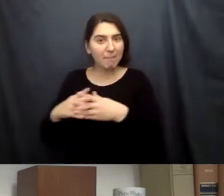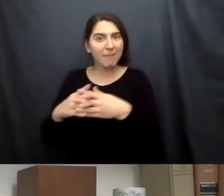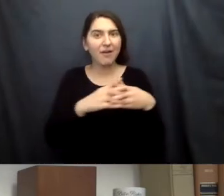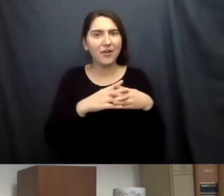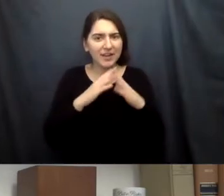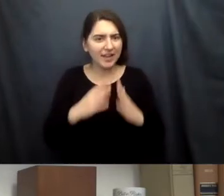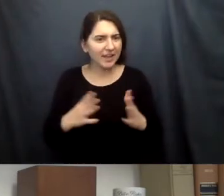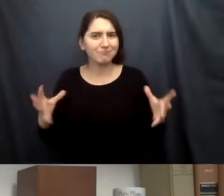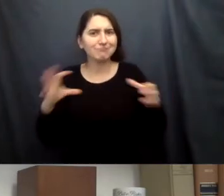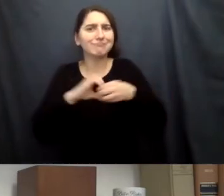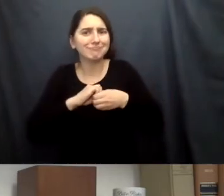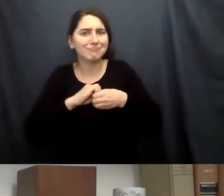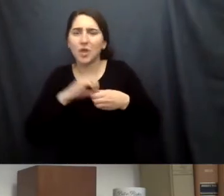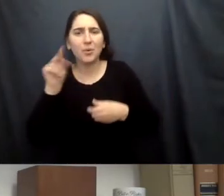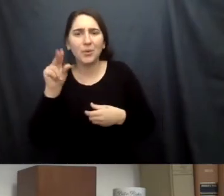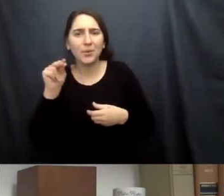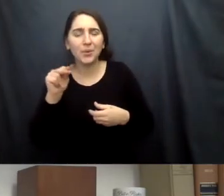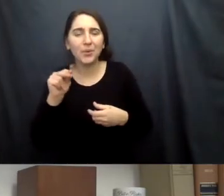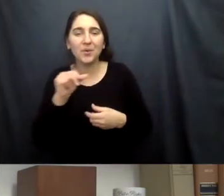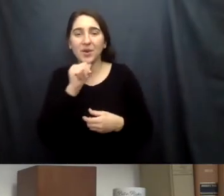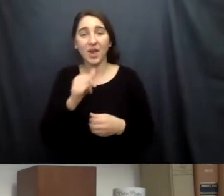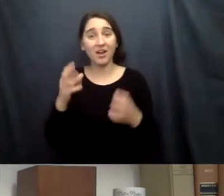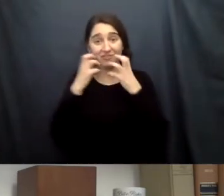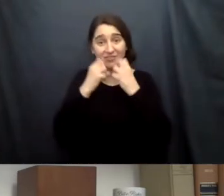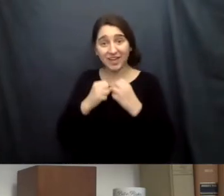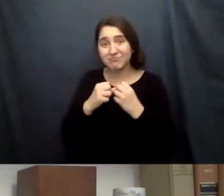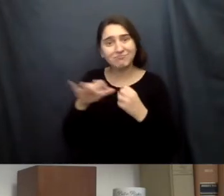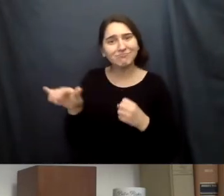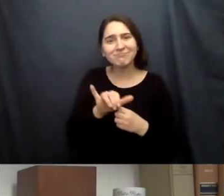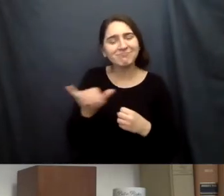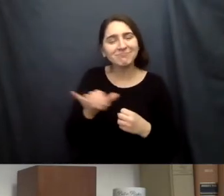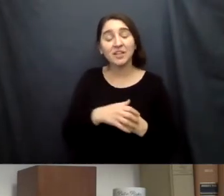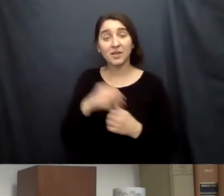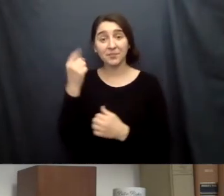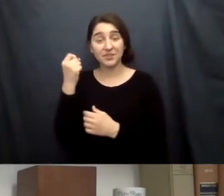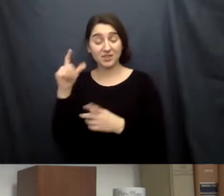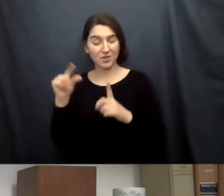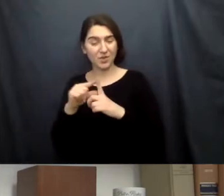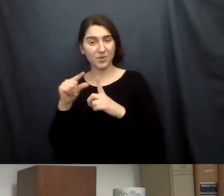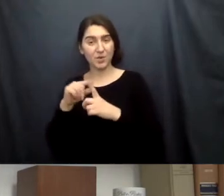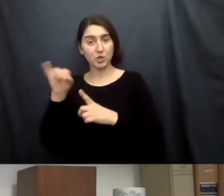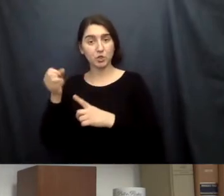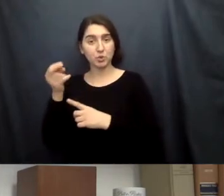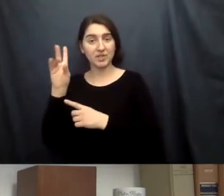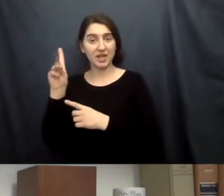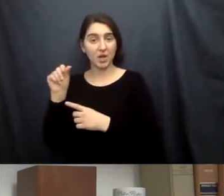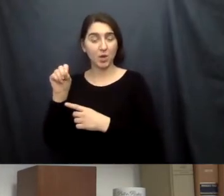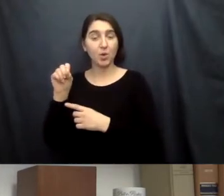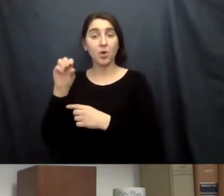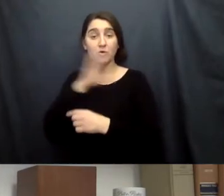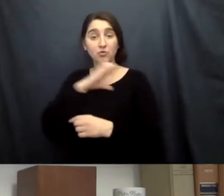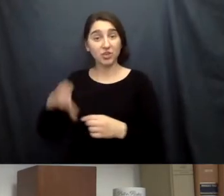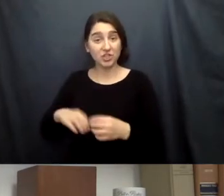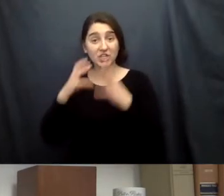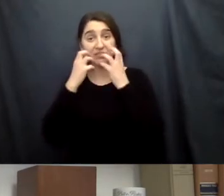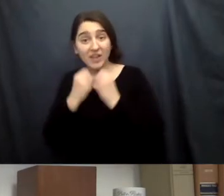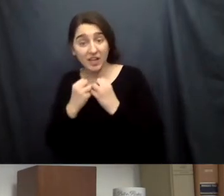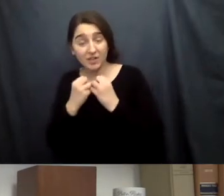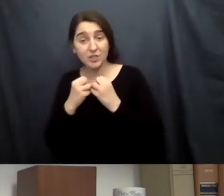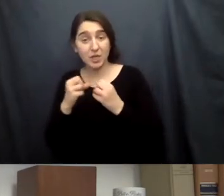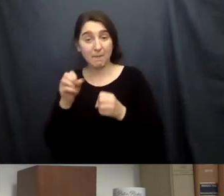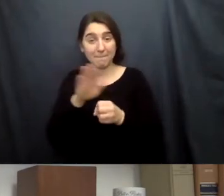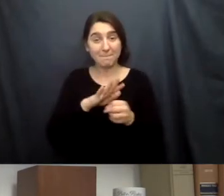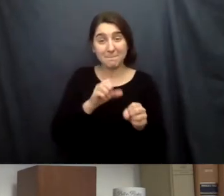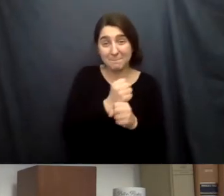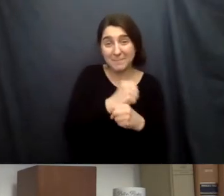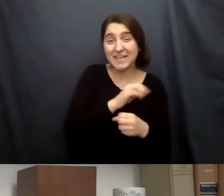simply, Christianity does not unite us as Americans. Neither do Judeo-Christian values, a term that